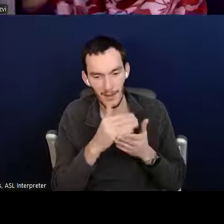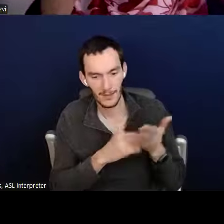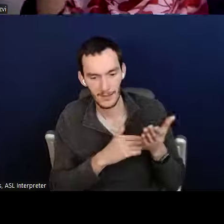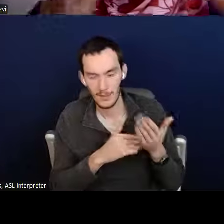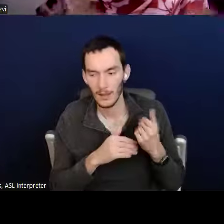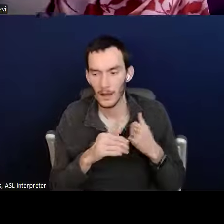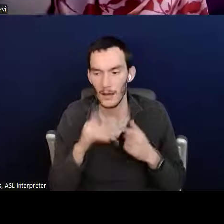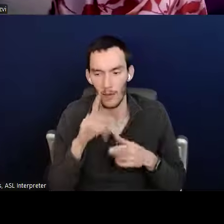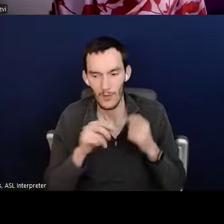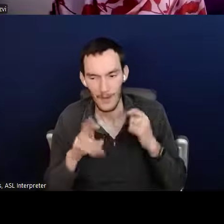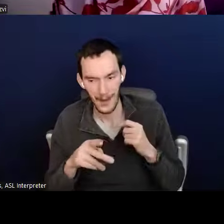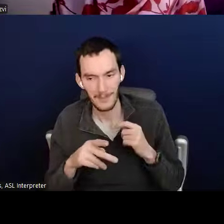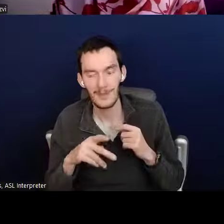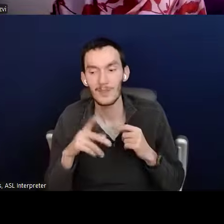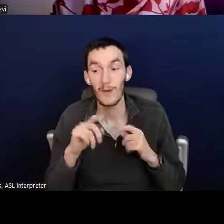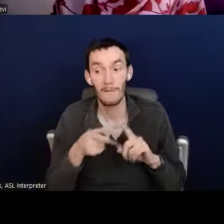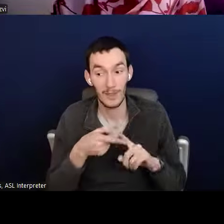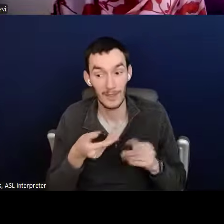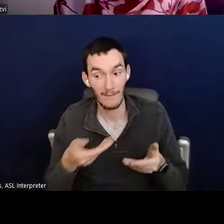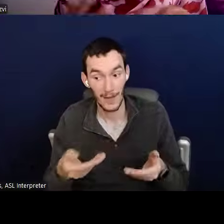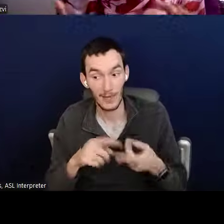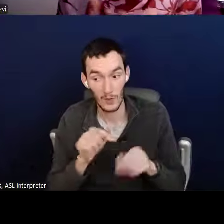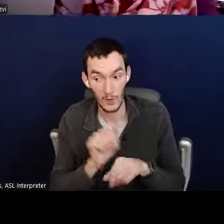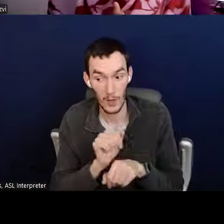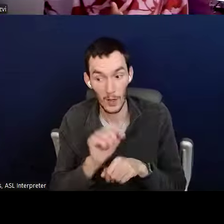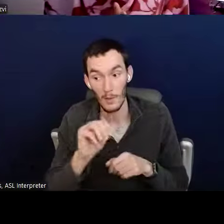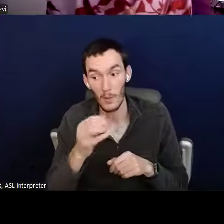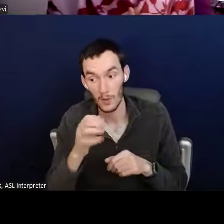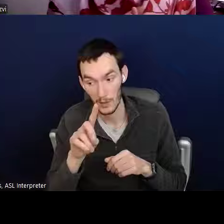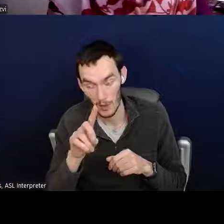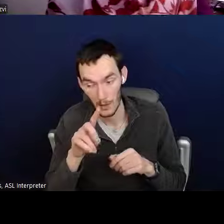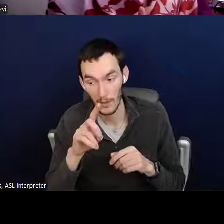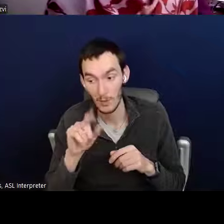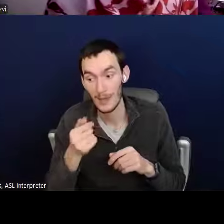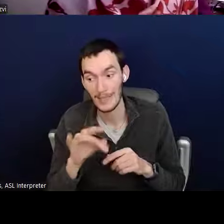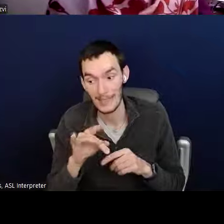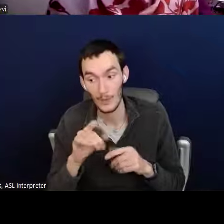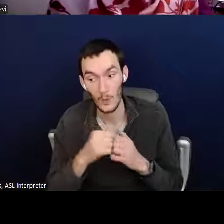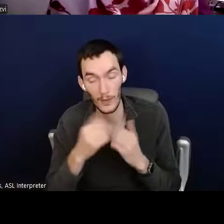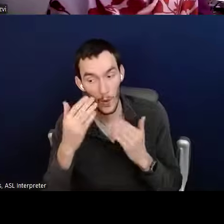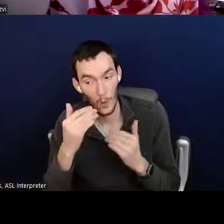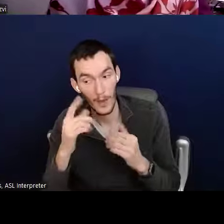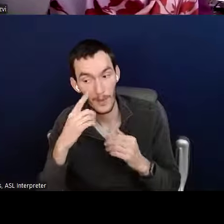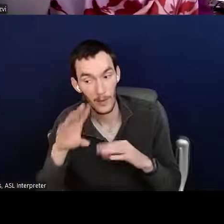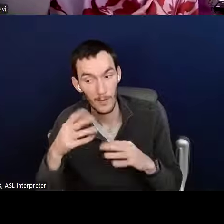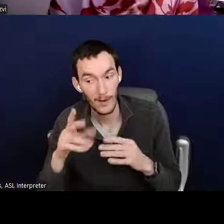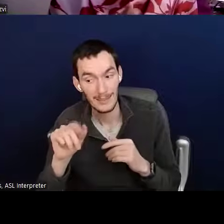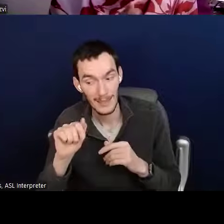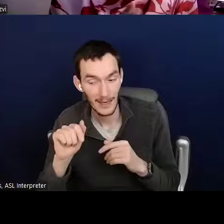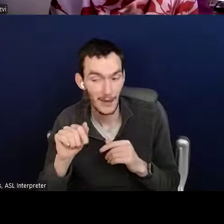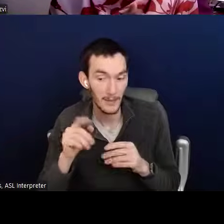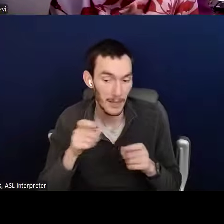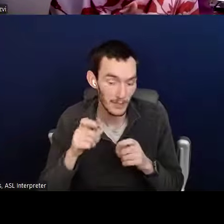I'm going to wrap it up, having first been invited to work at Mohenjo-Daro in 2018 with the explicit hope that LIA would provide data management, visualization,